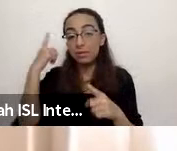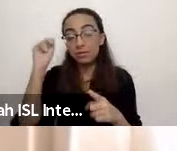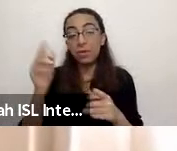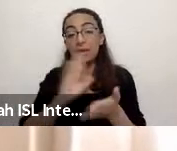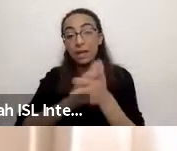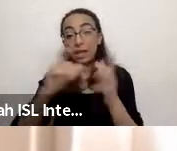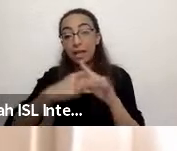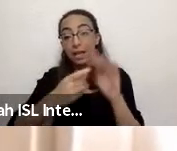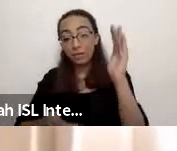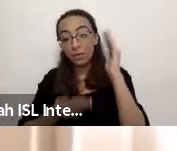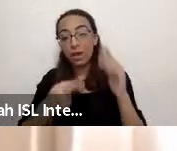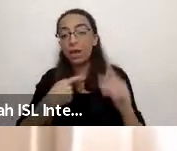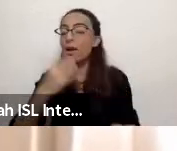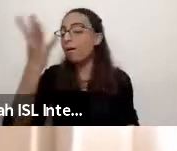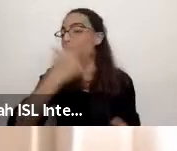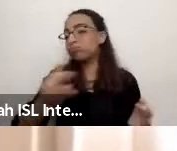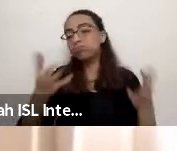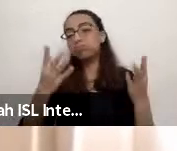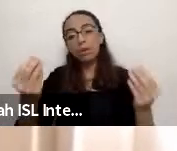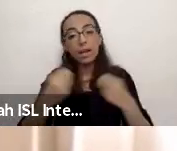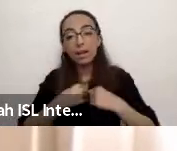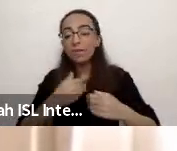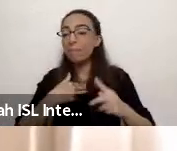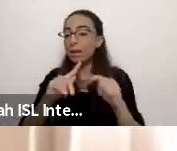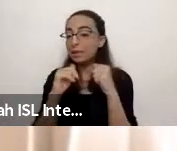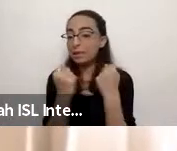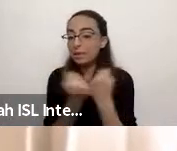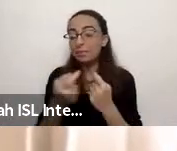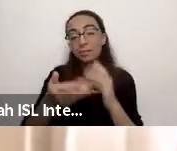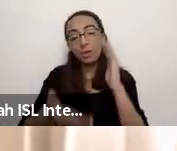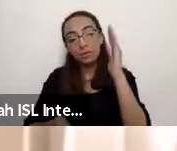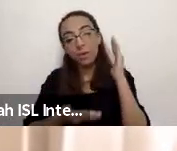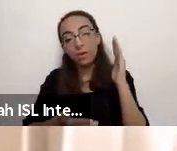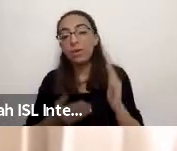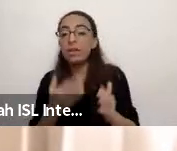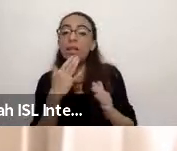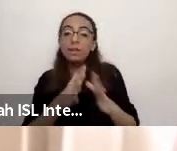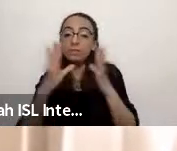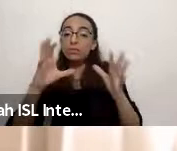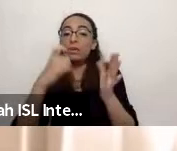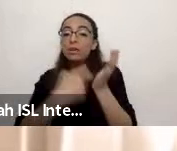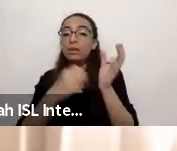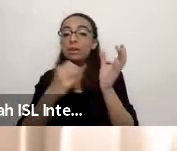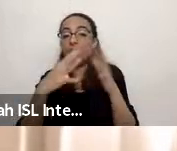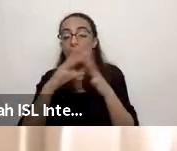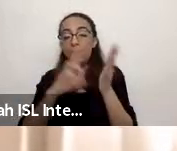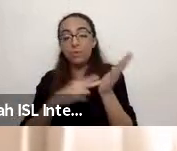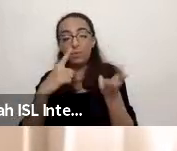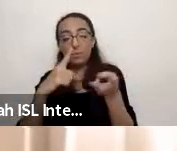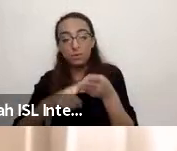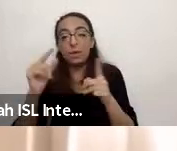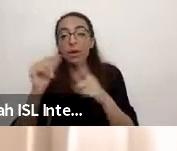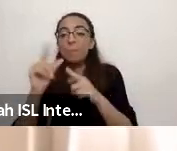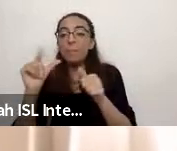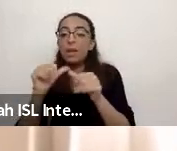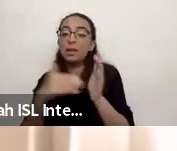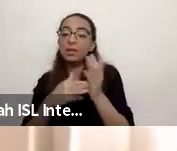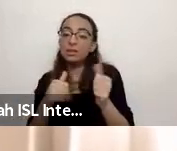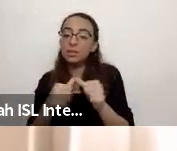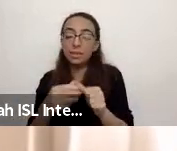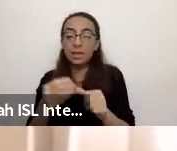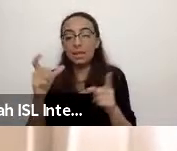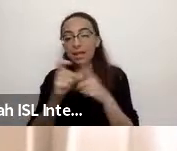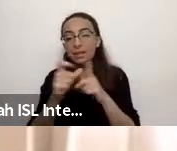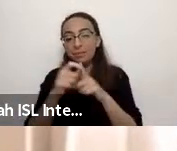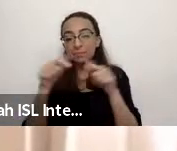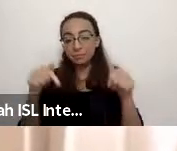is a fantastic recognition for me and my team at Crown Plaza, New Delhi, Okhla.